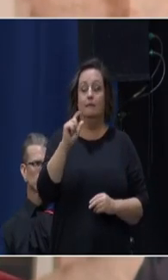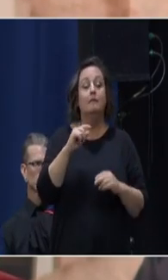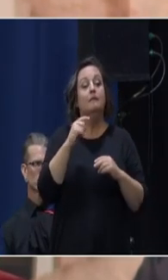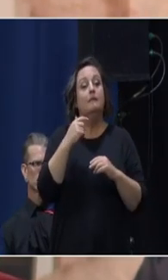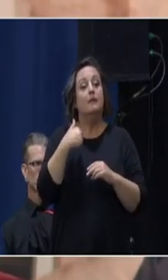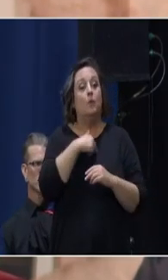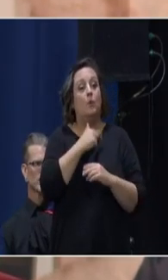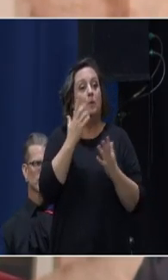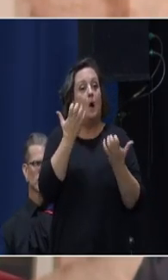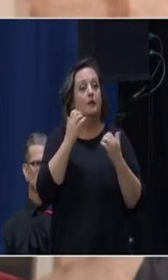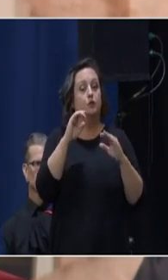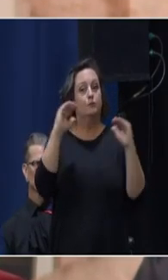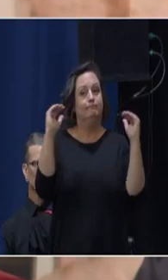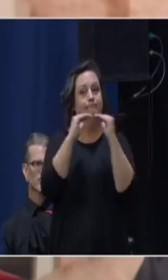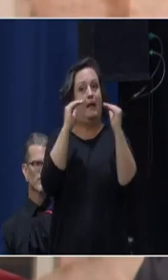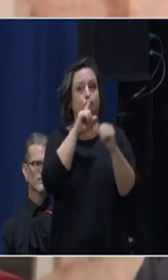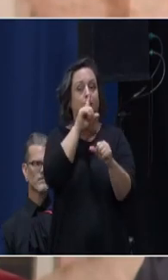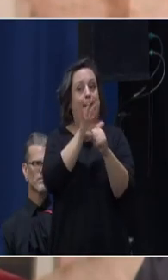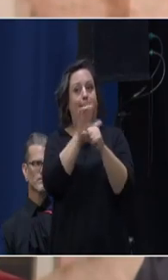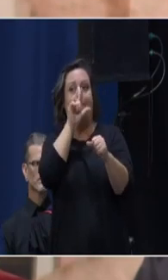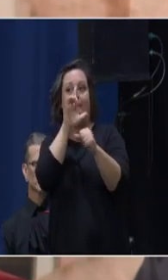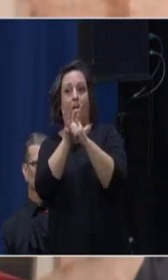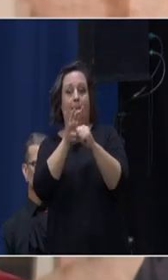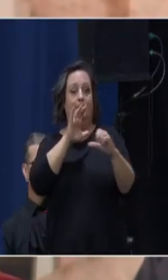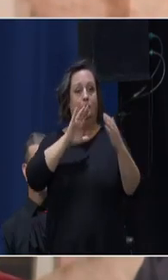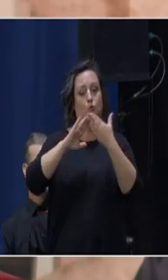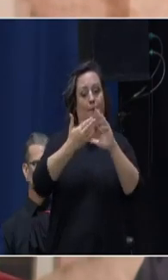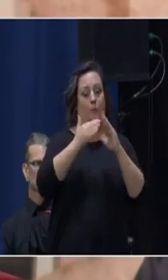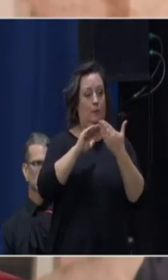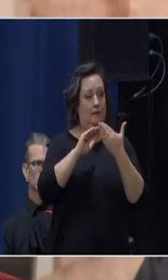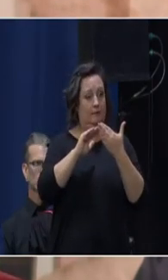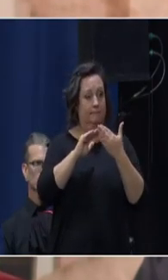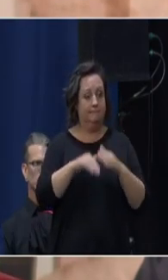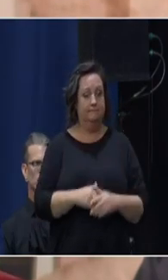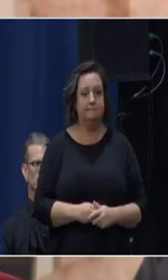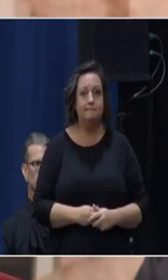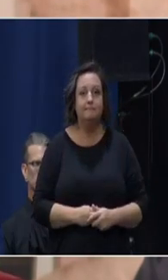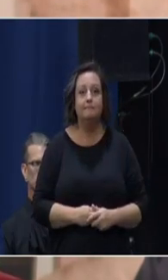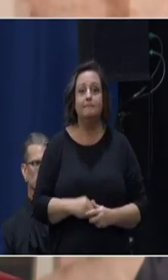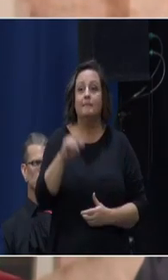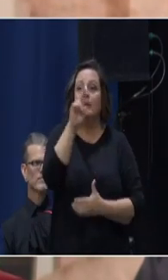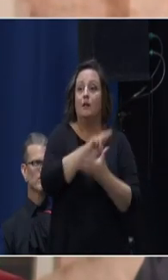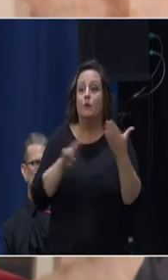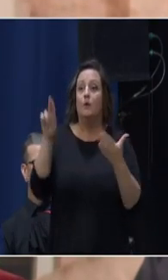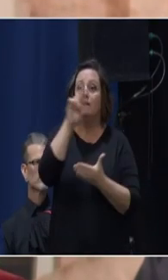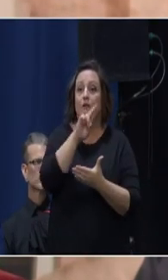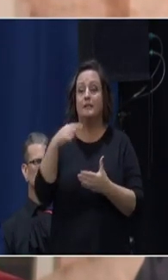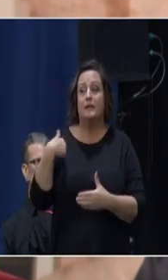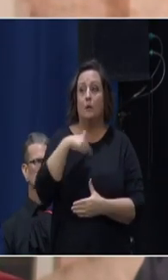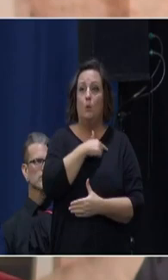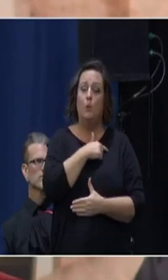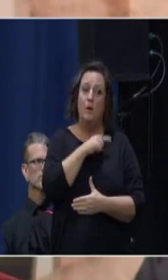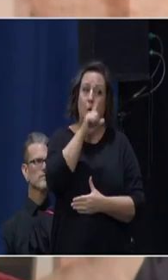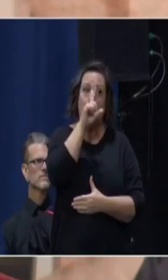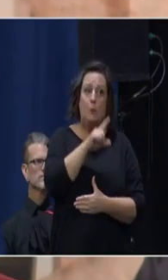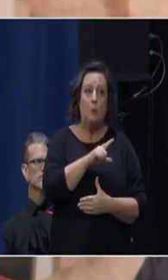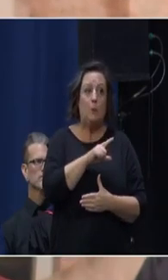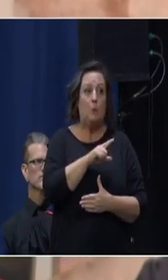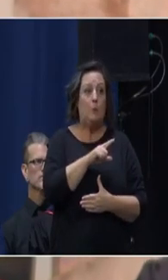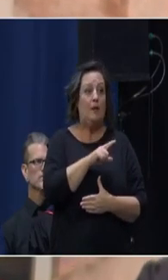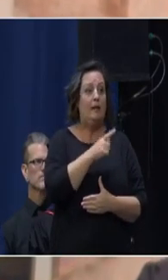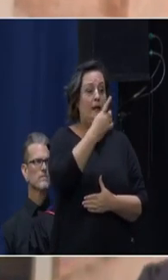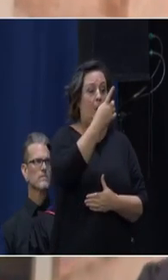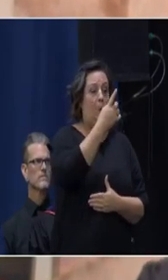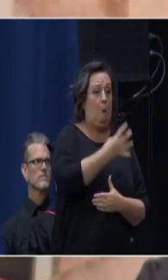education is matched by their commitment to community. As a university where nearly a quarter of our undergraduate